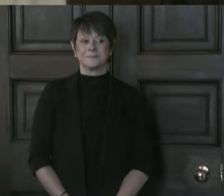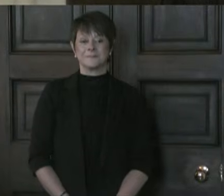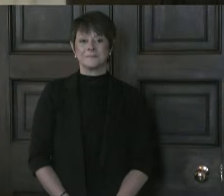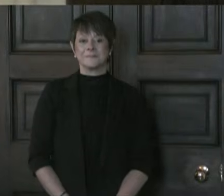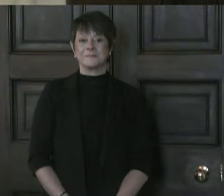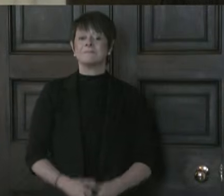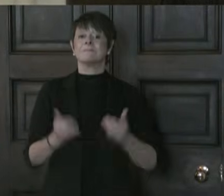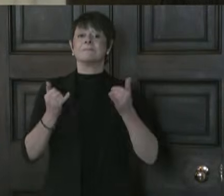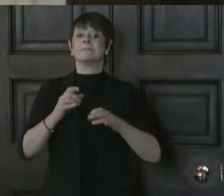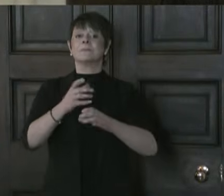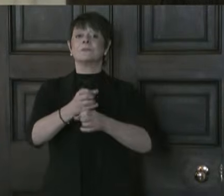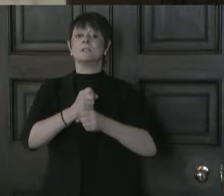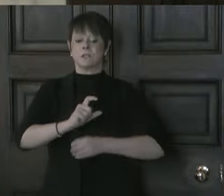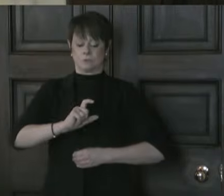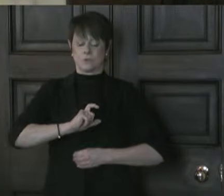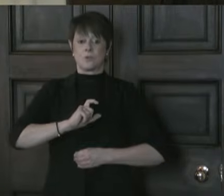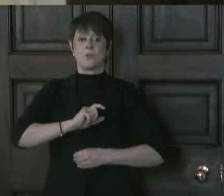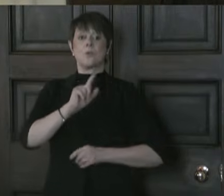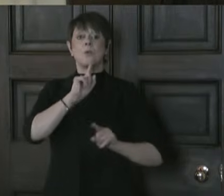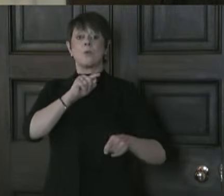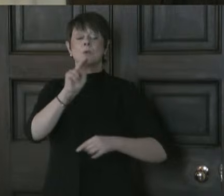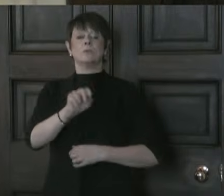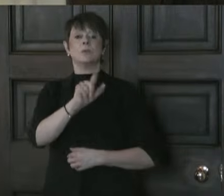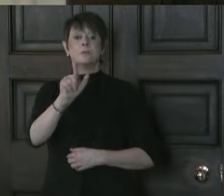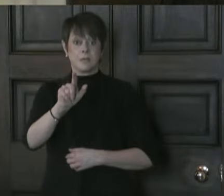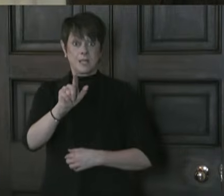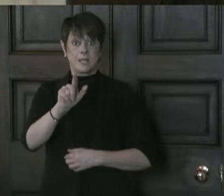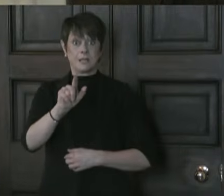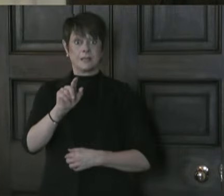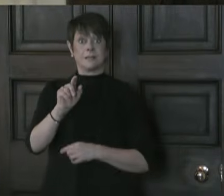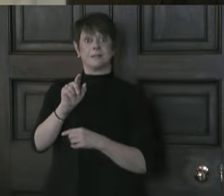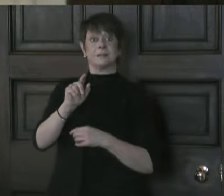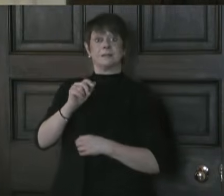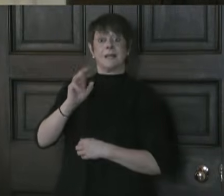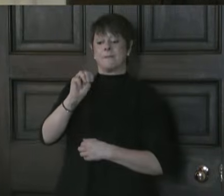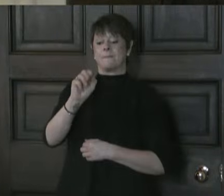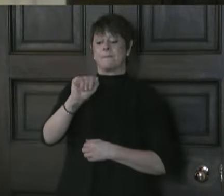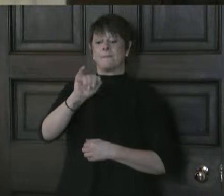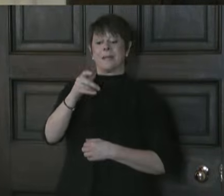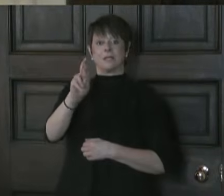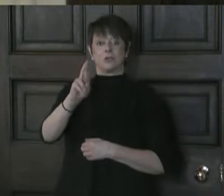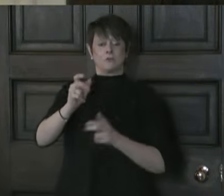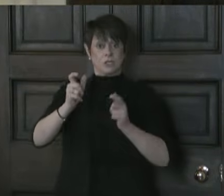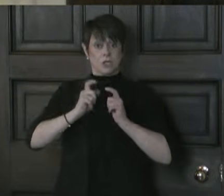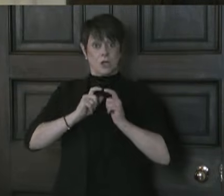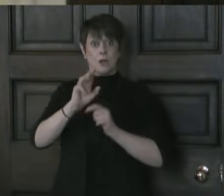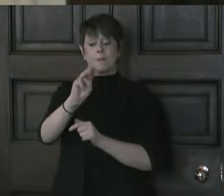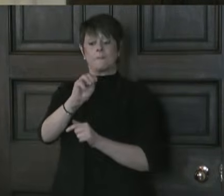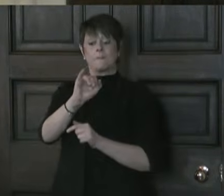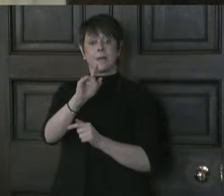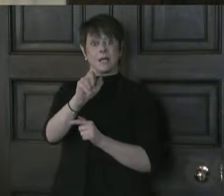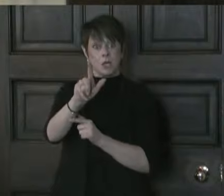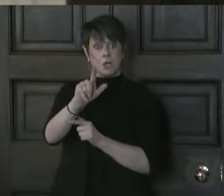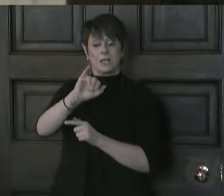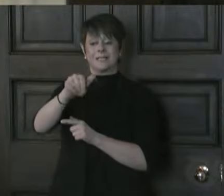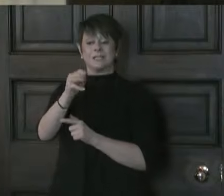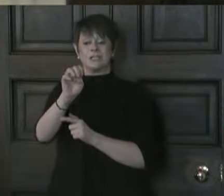To receive the Order of Newfoundland and Labrador, Major Retired Michael James Pretty,